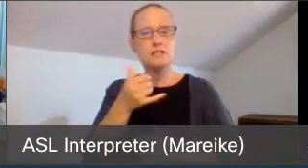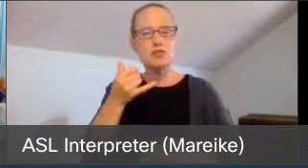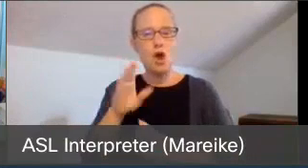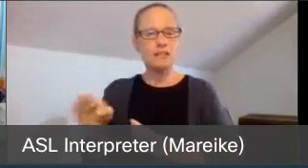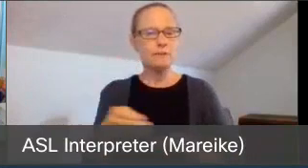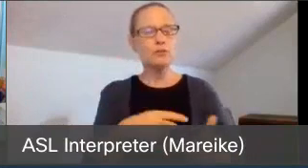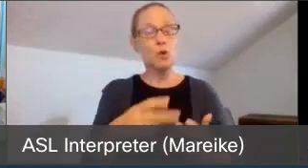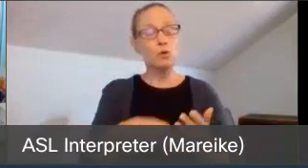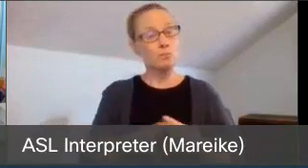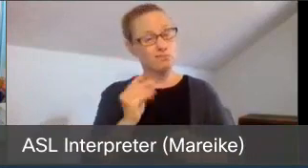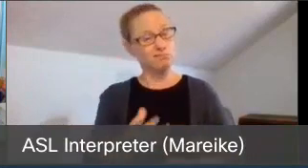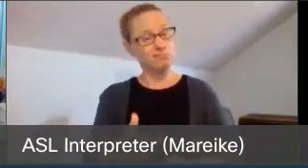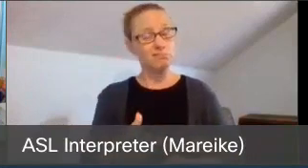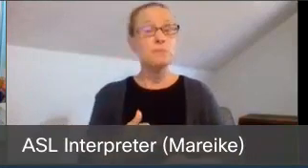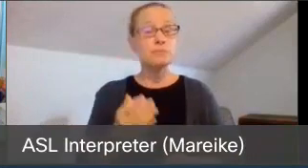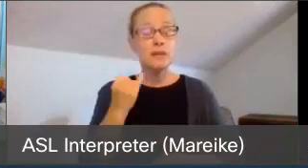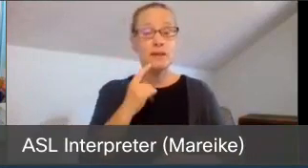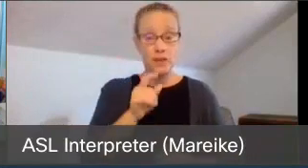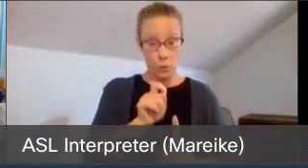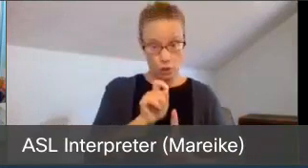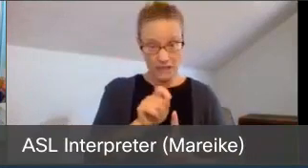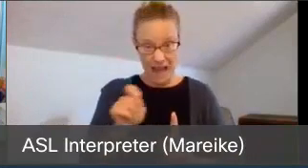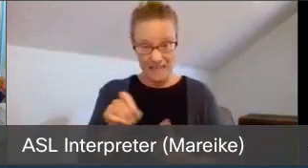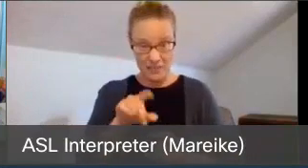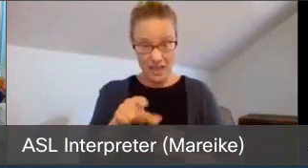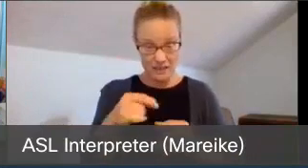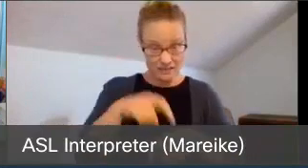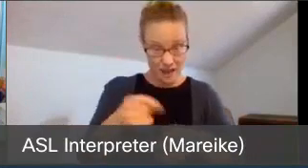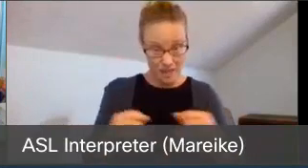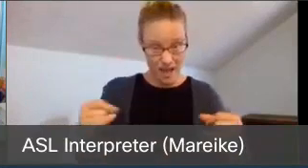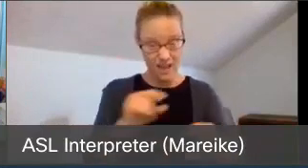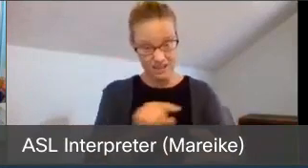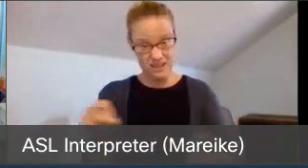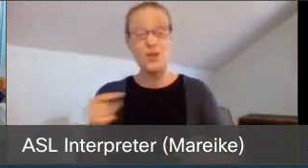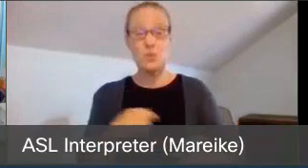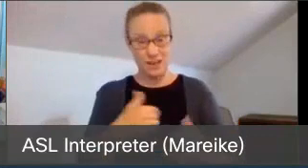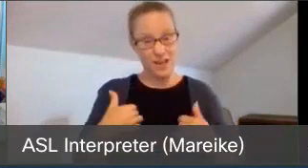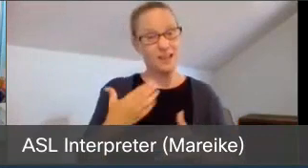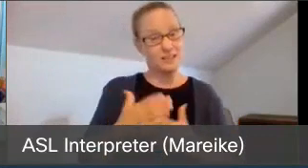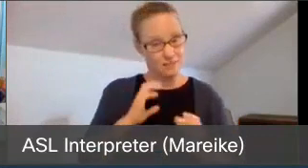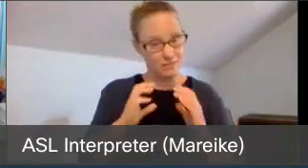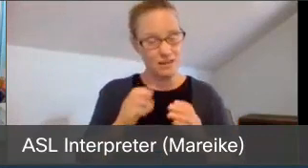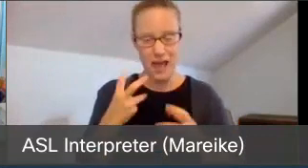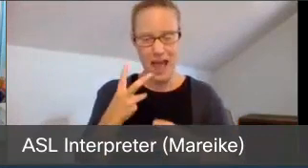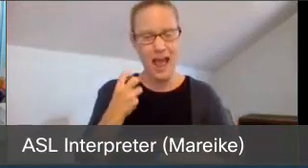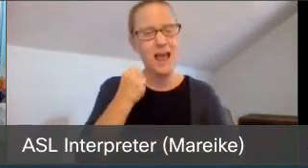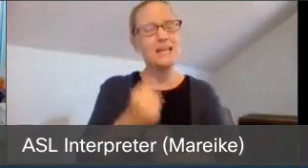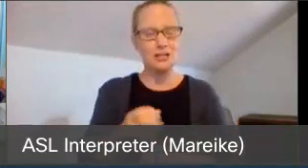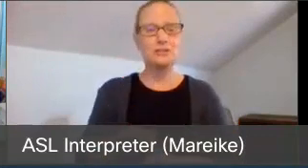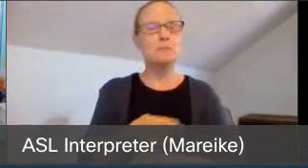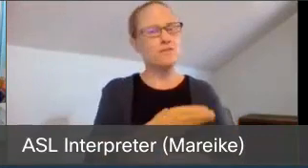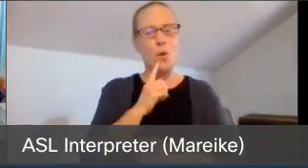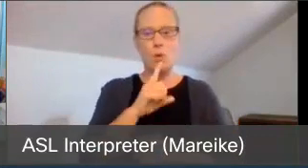there were kind of little dots along the timeline, we had conversations about it years before we got to that go live date